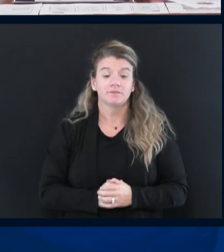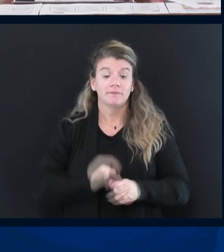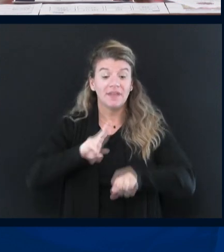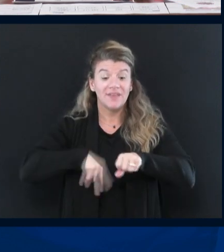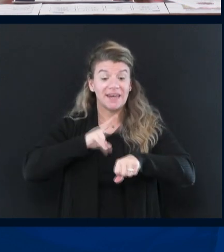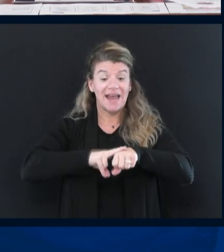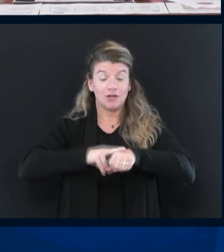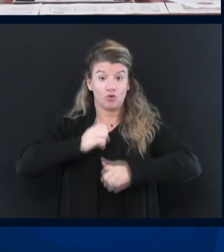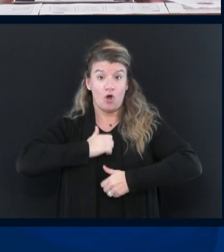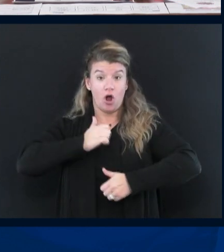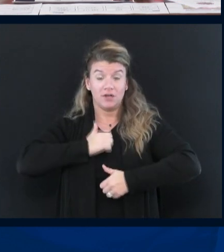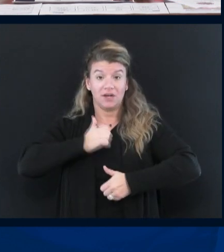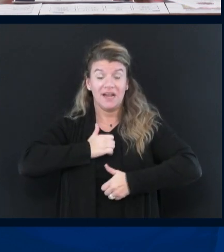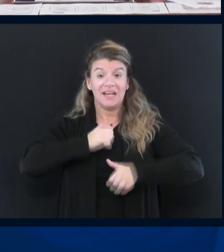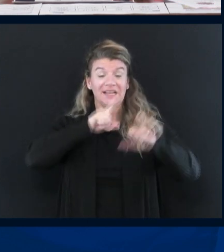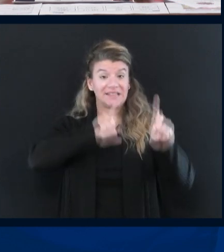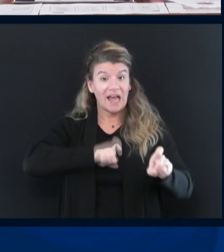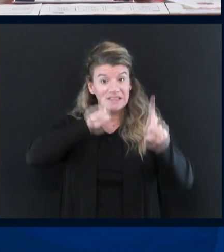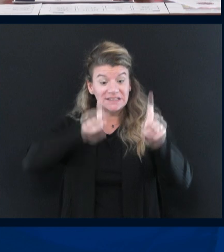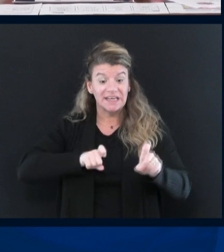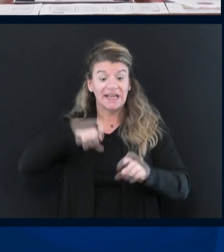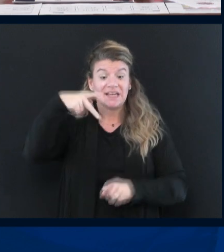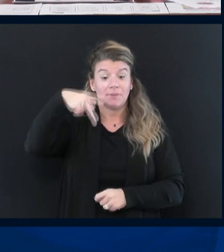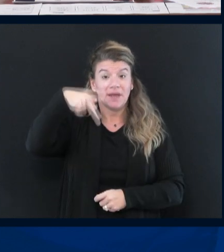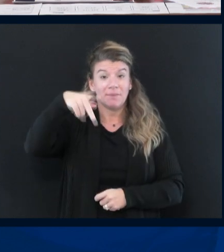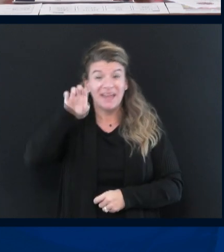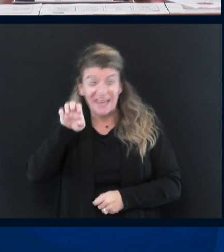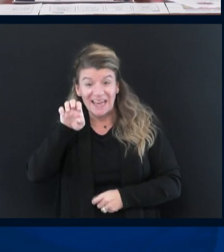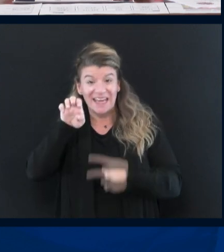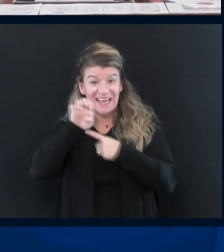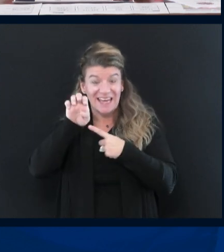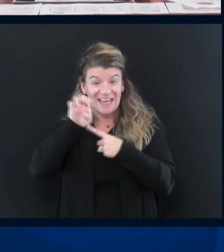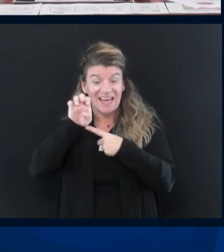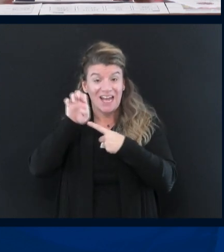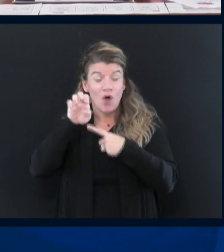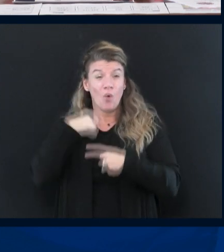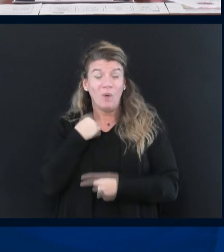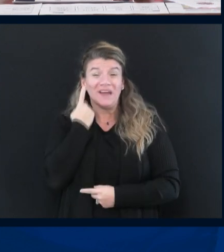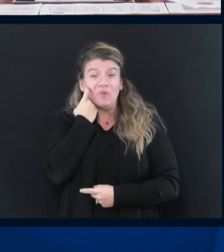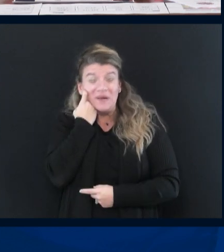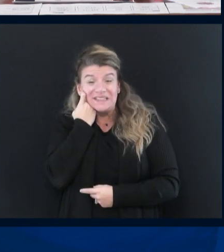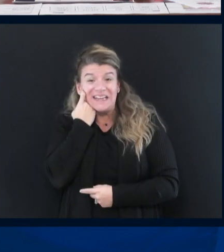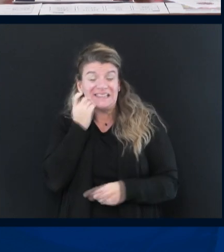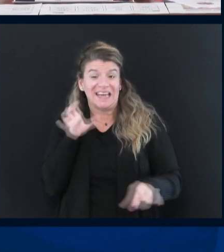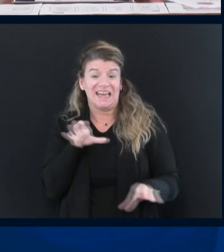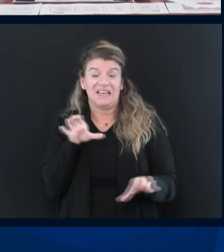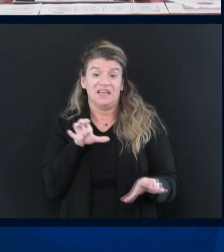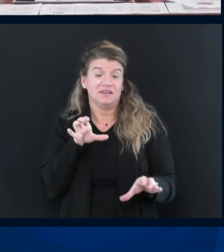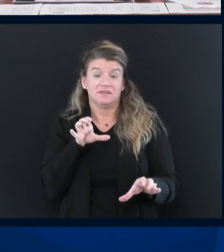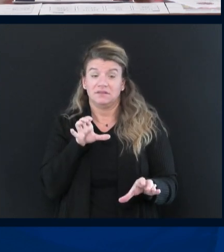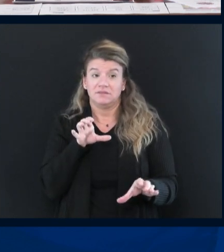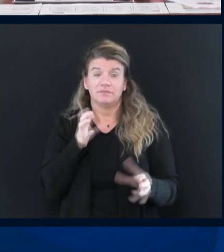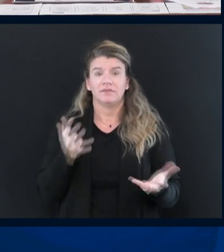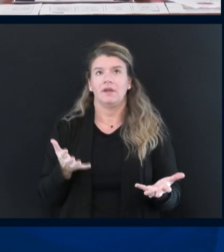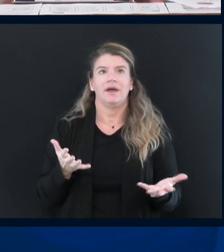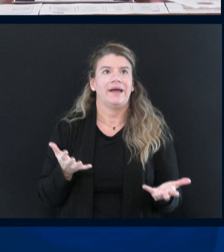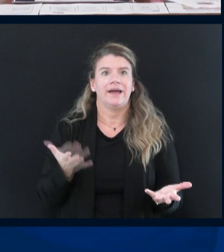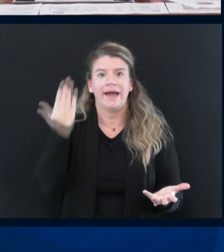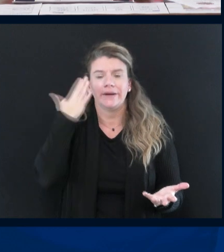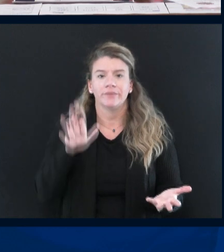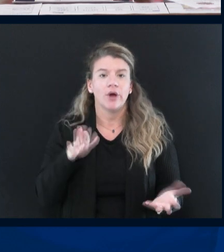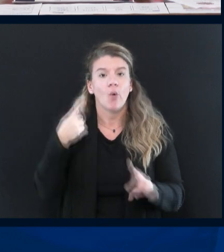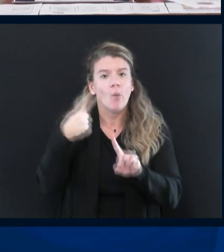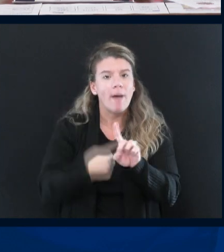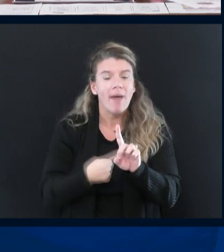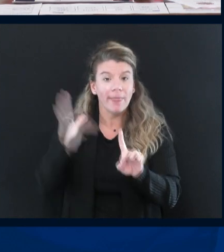and the PPE and the additional testing that we just did probably, a